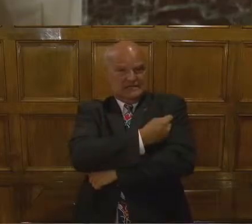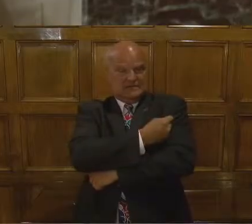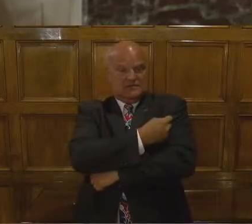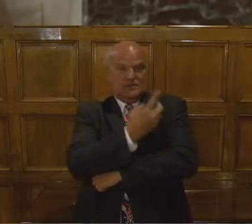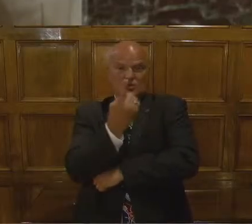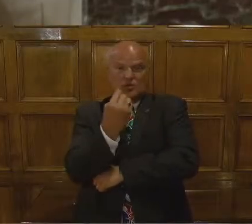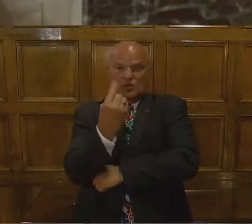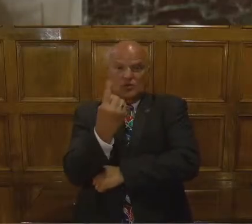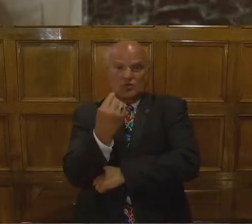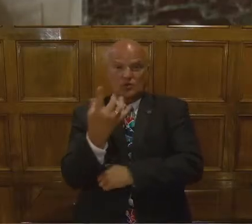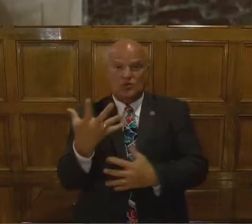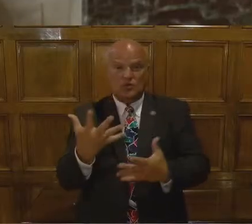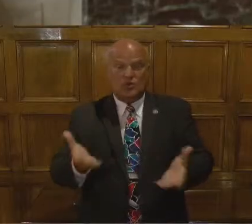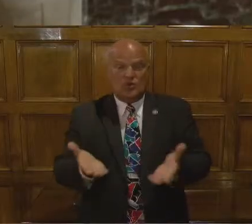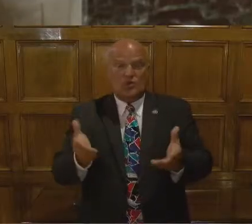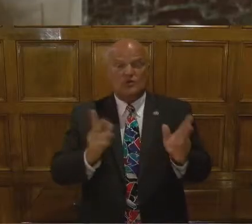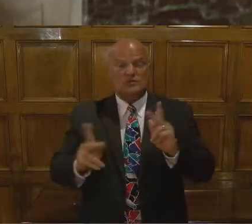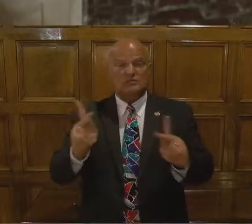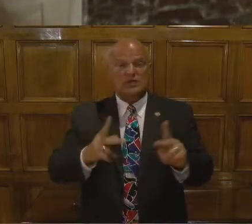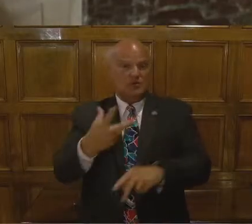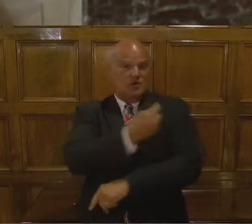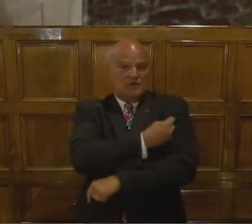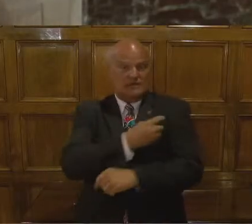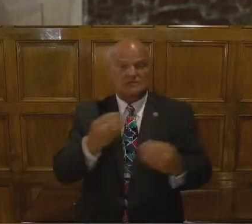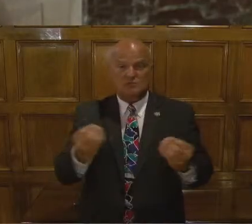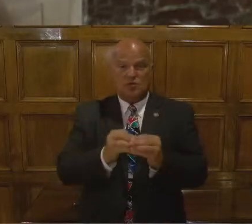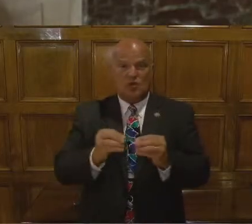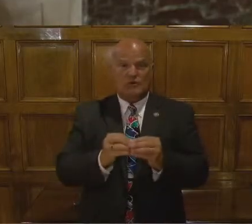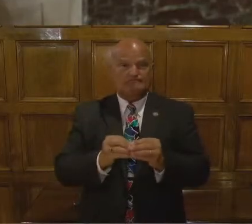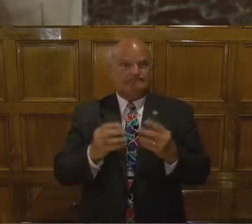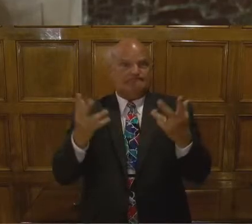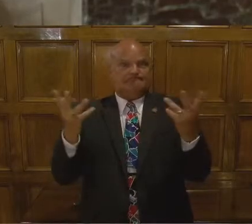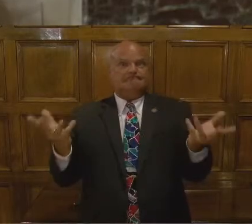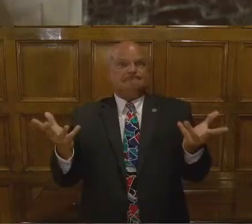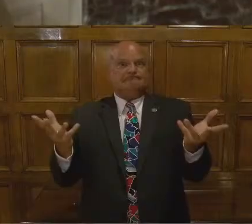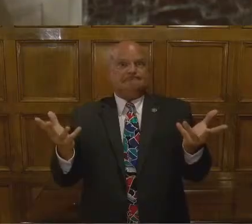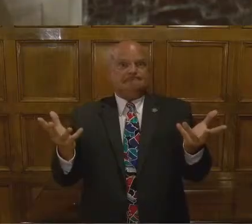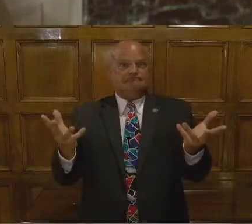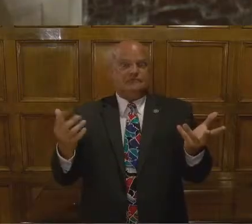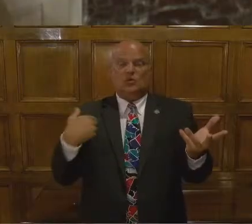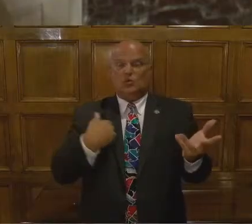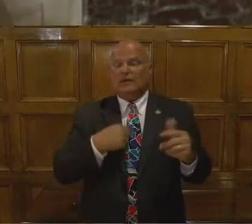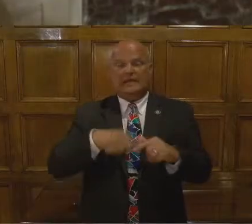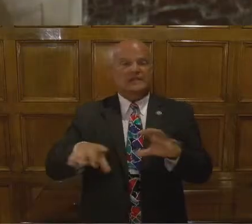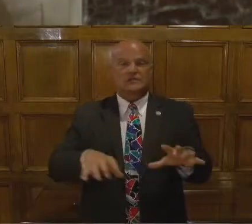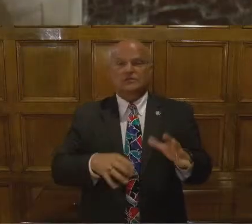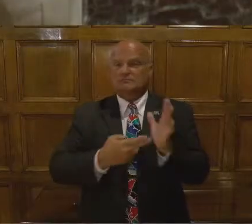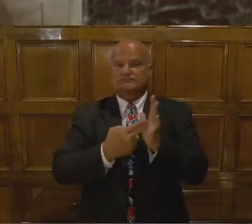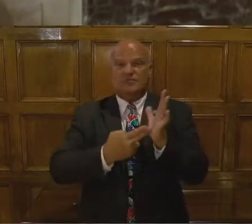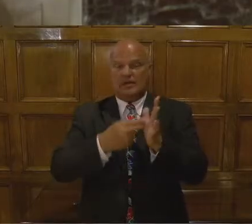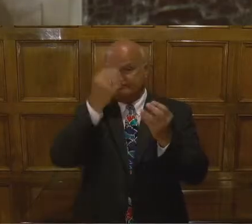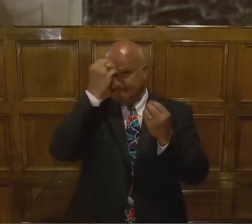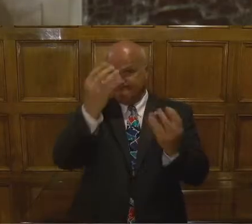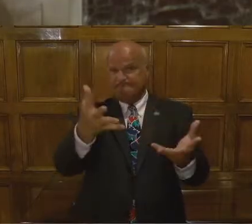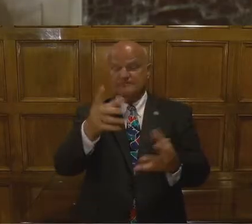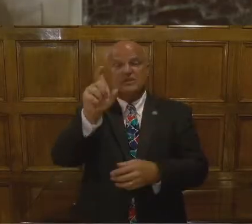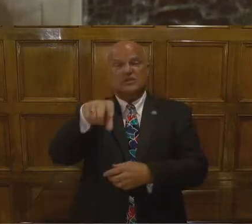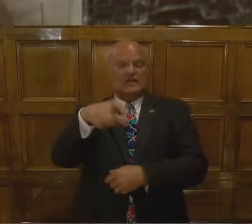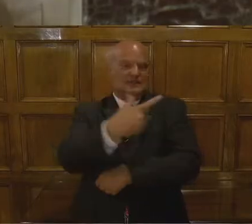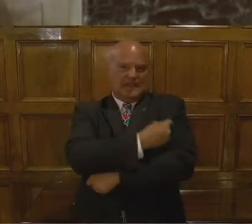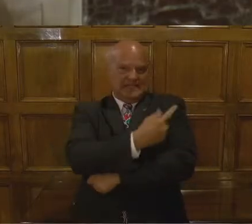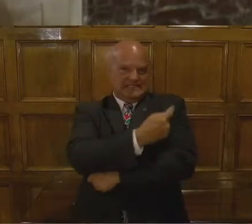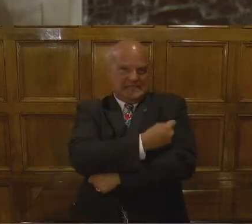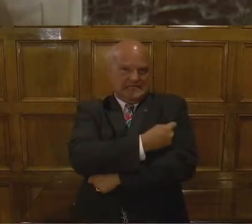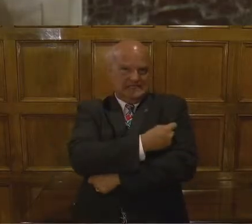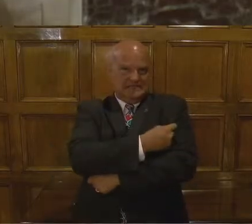you do in terms of encouraging that more? I don't think there's anything more the government can do except to be honest with everyone